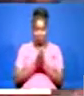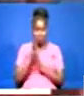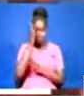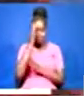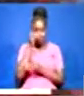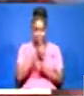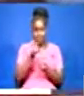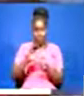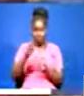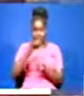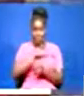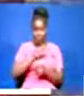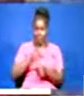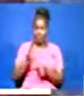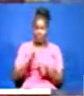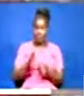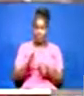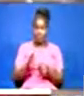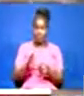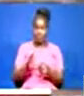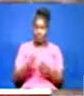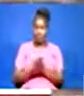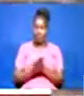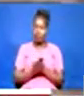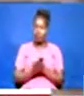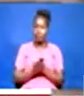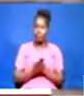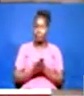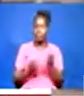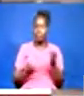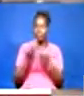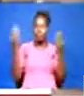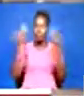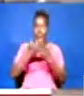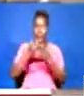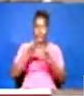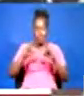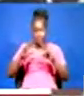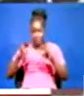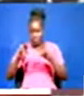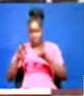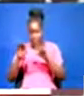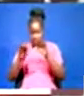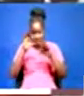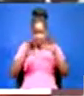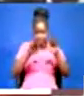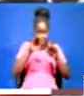Kisumu County Commissioner Josephine Ouko revealed that they have rolled out night patrols to nab criminal elements.